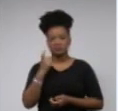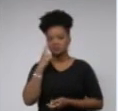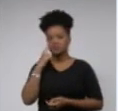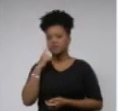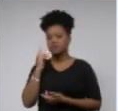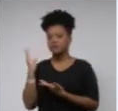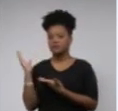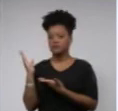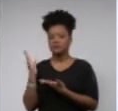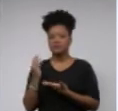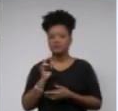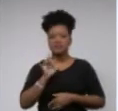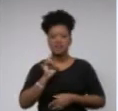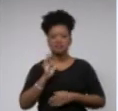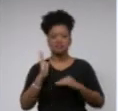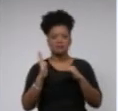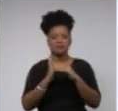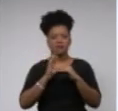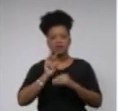15,919,539 cases.